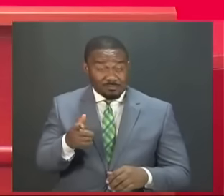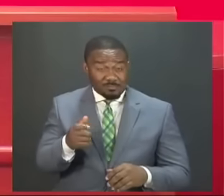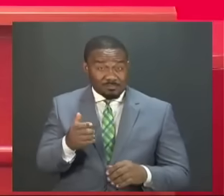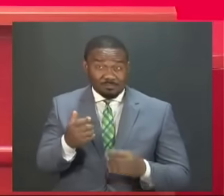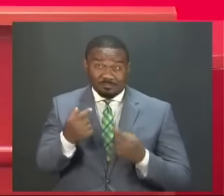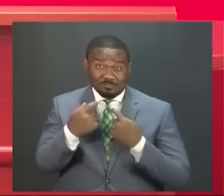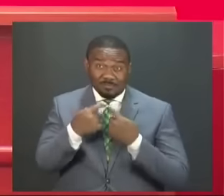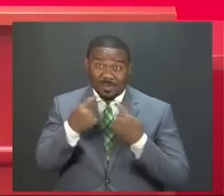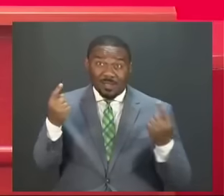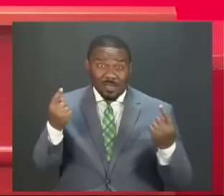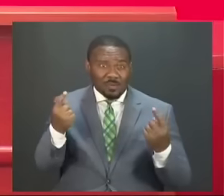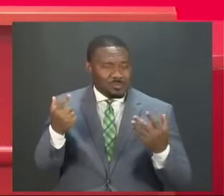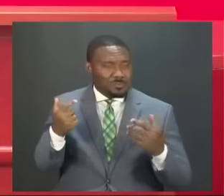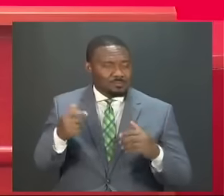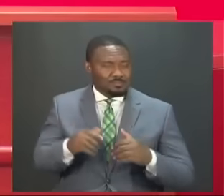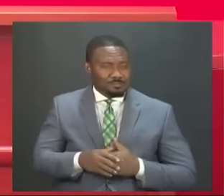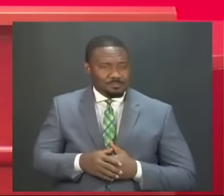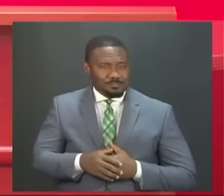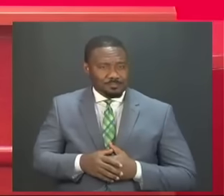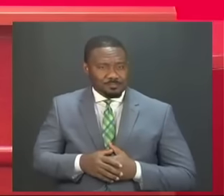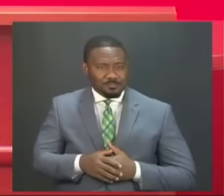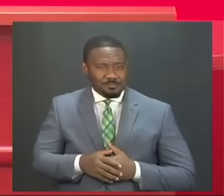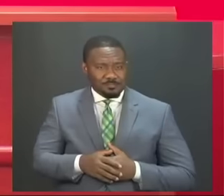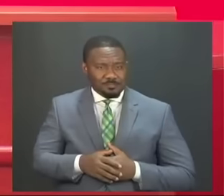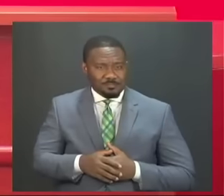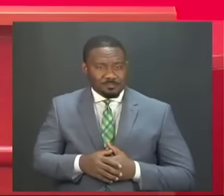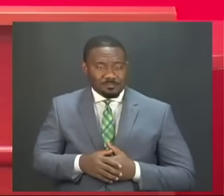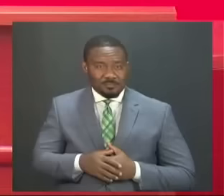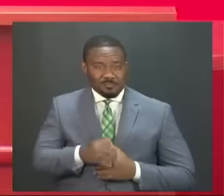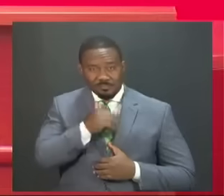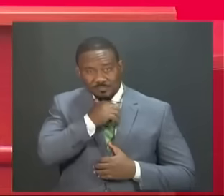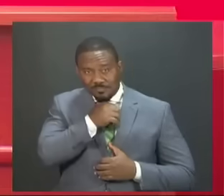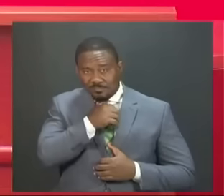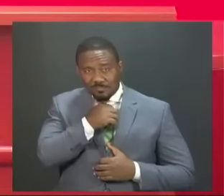let me indicate that on the issue raised by